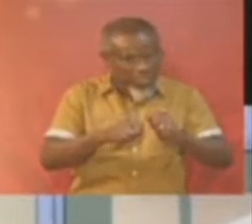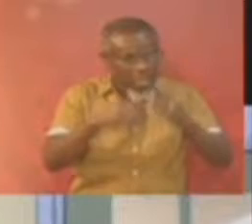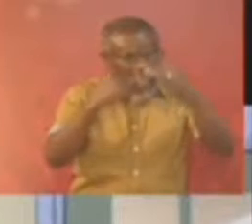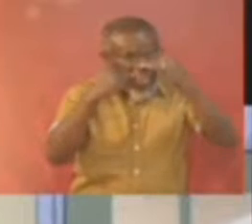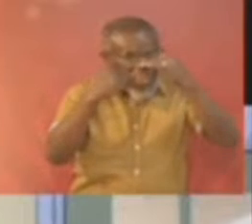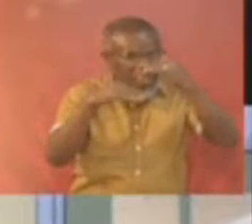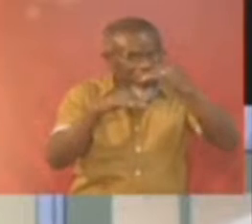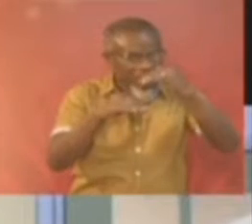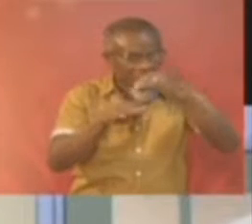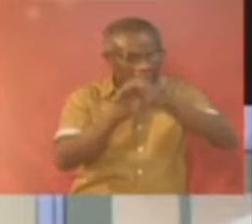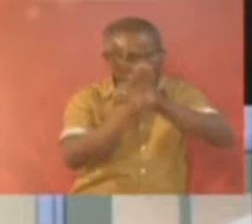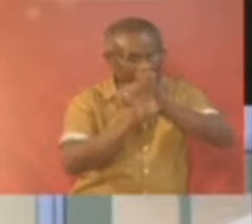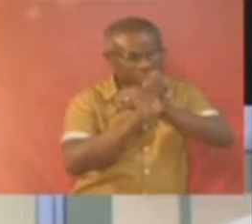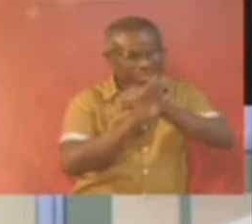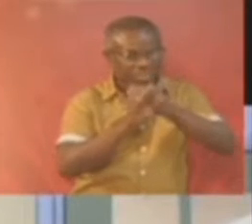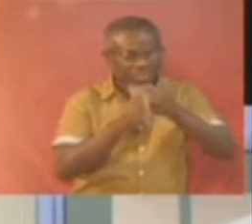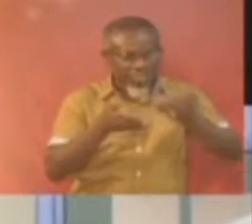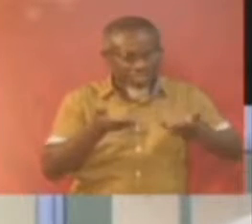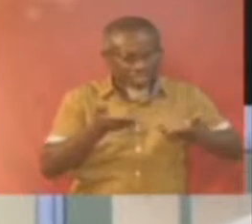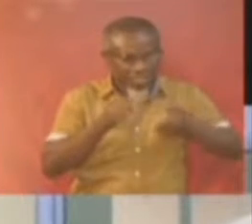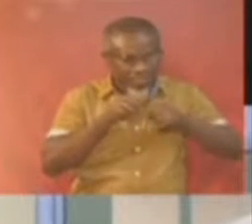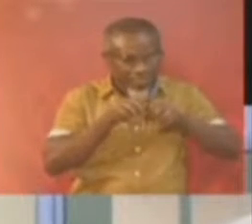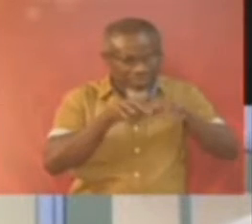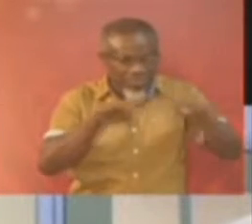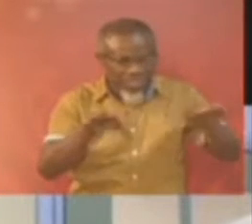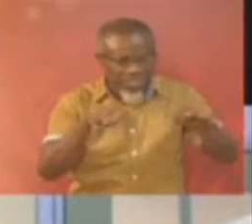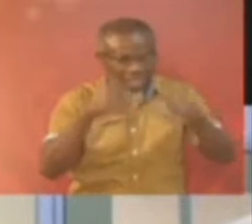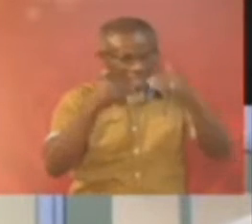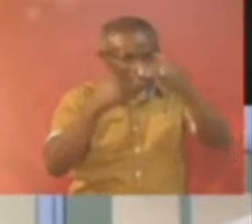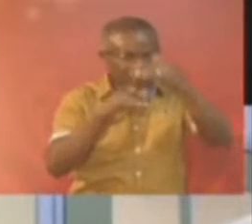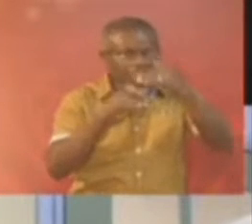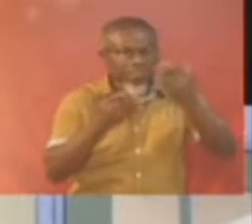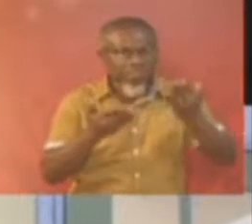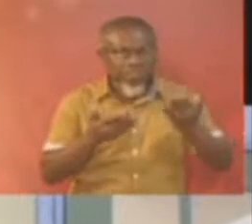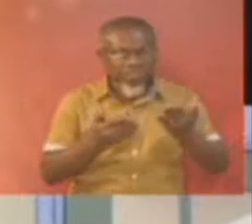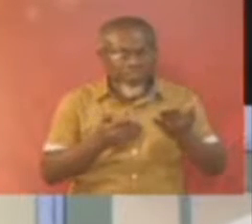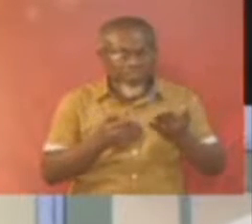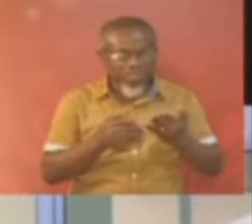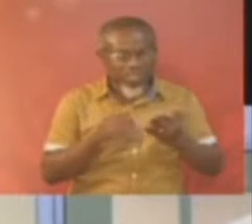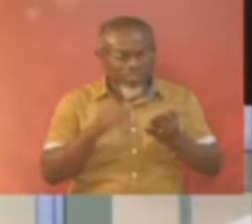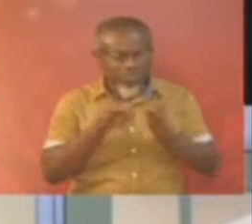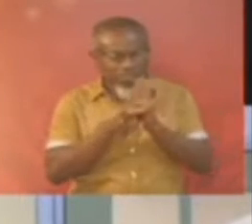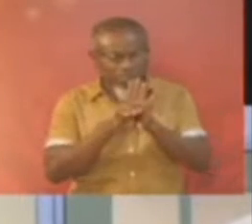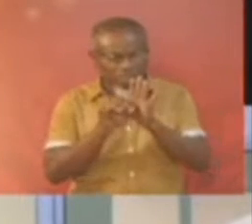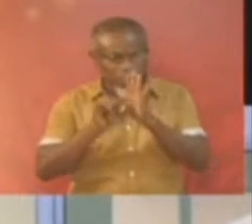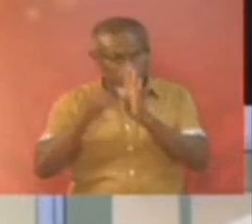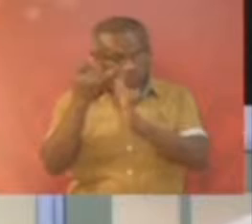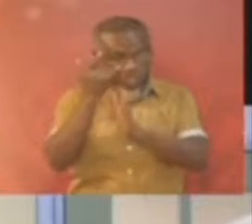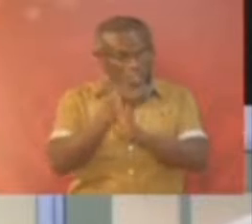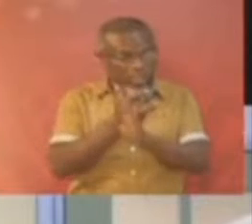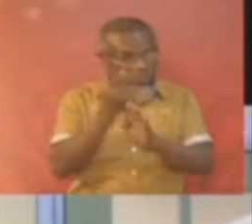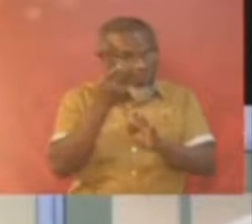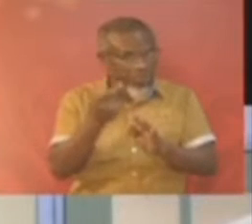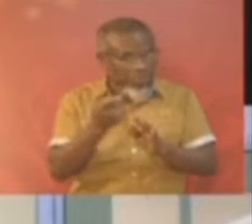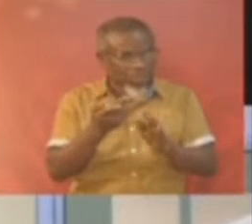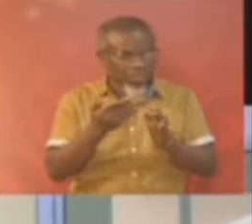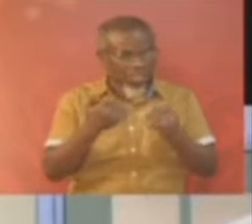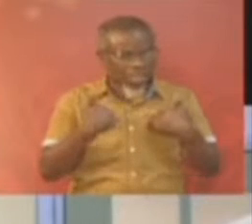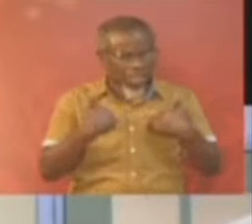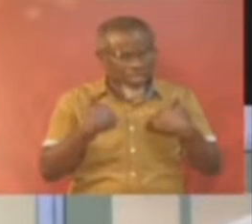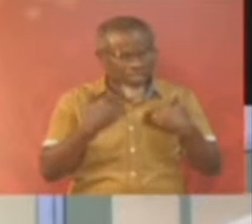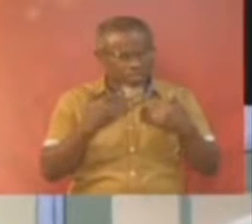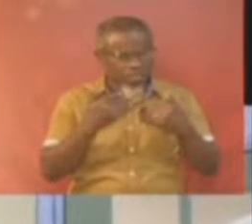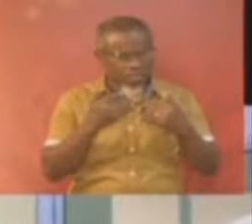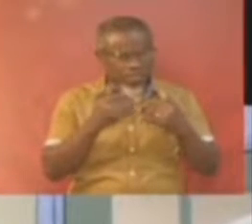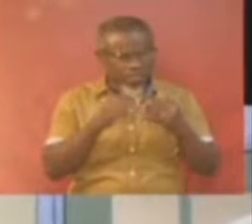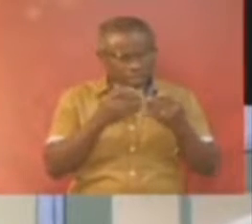remember at the beginning of phase 2, sometime in July, we would have had what you described as an induced case.